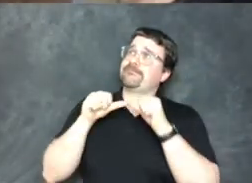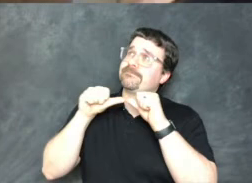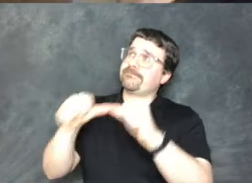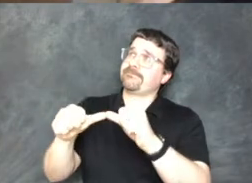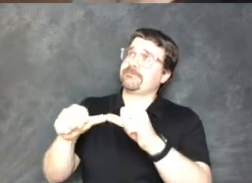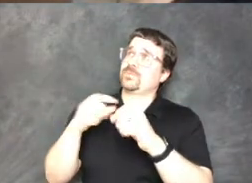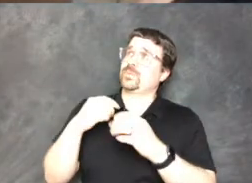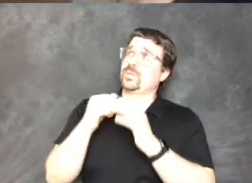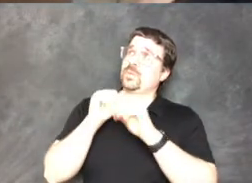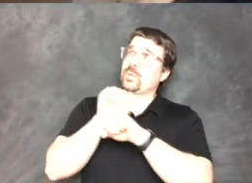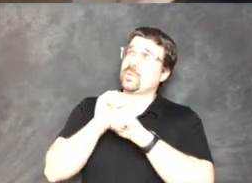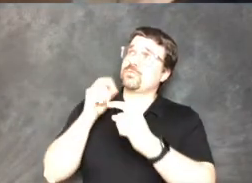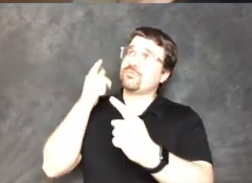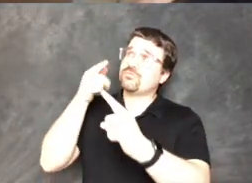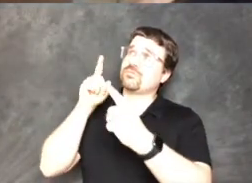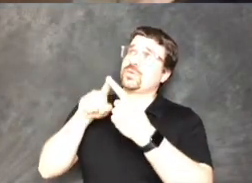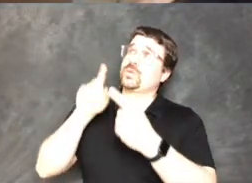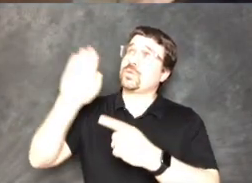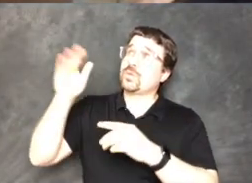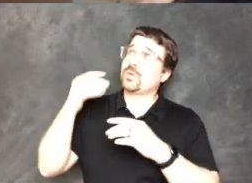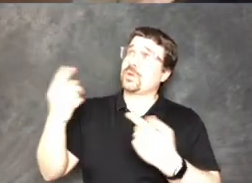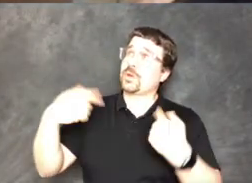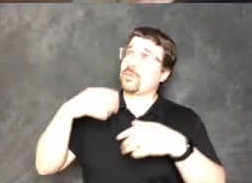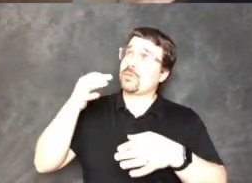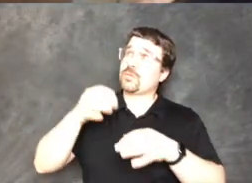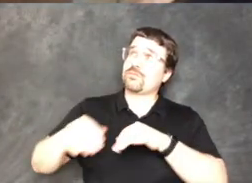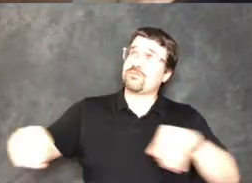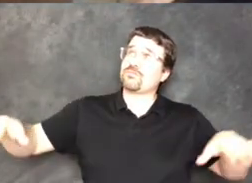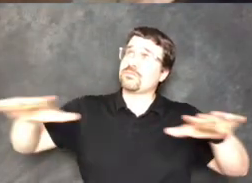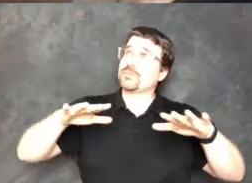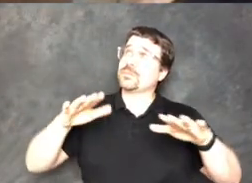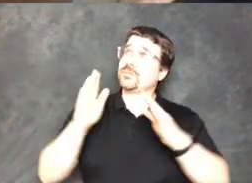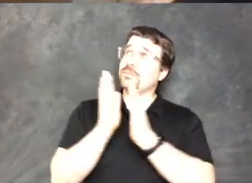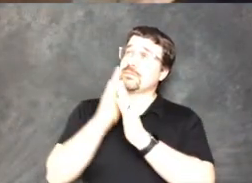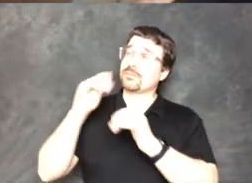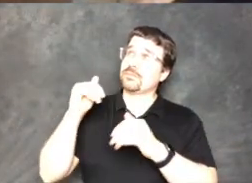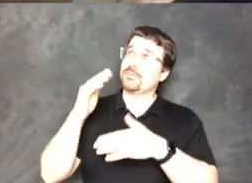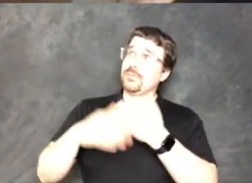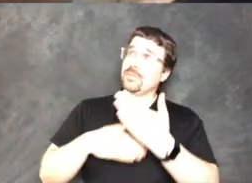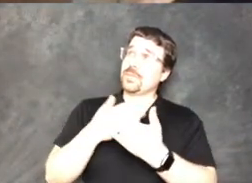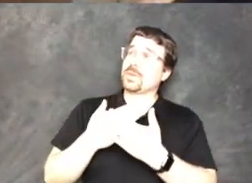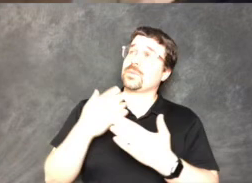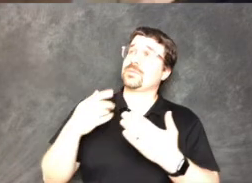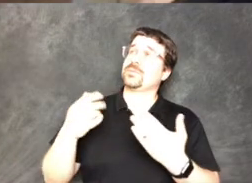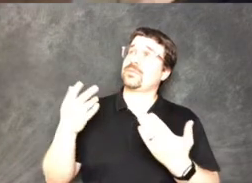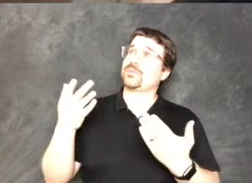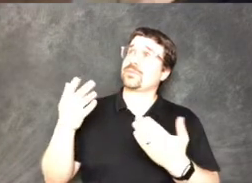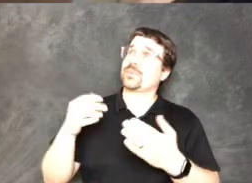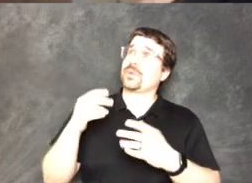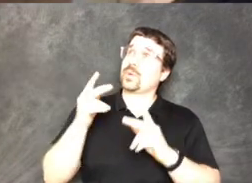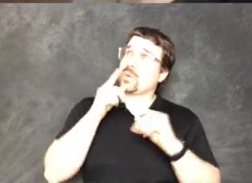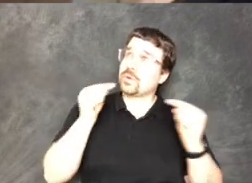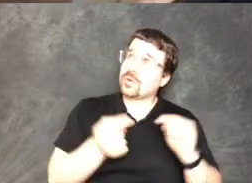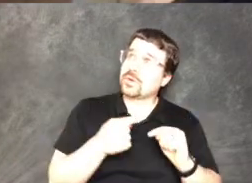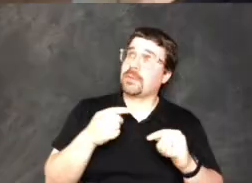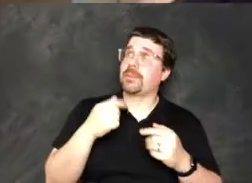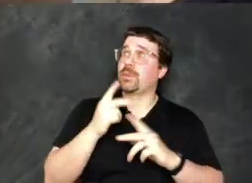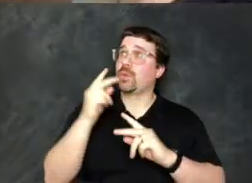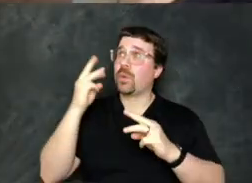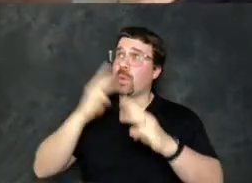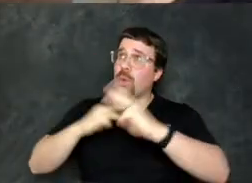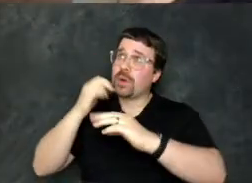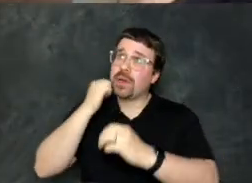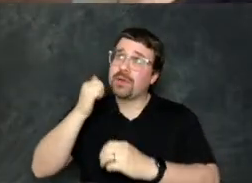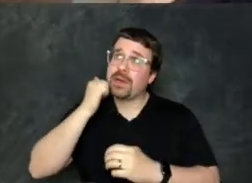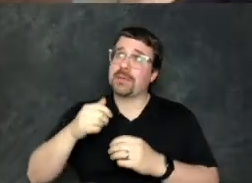to persevere as we work toward your coming realm. We pray for all who hunger and those who worry